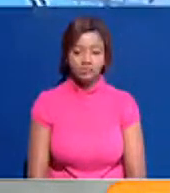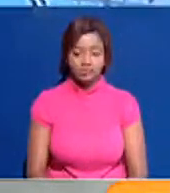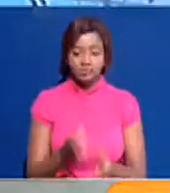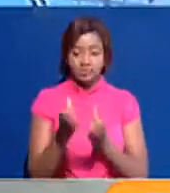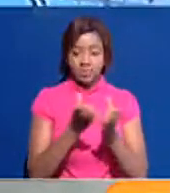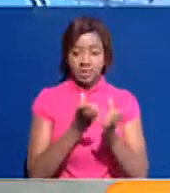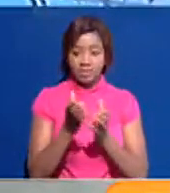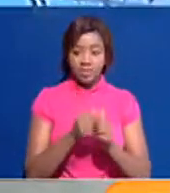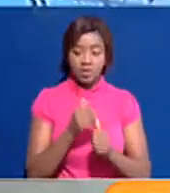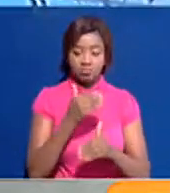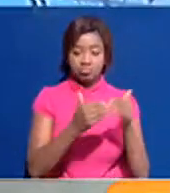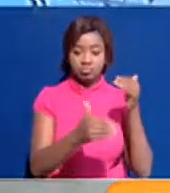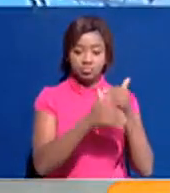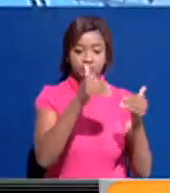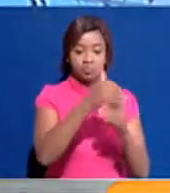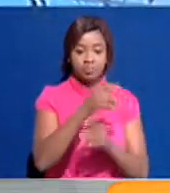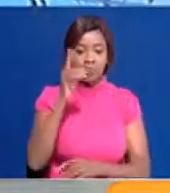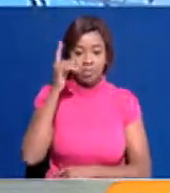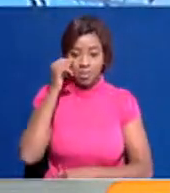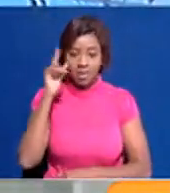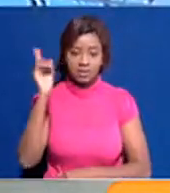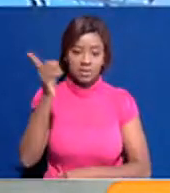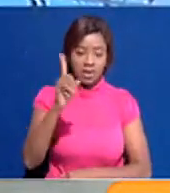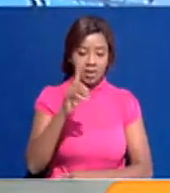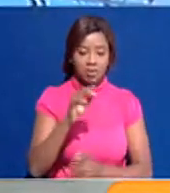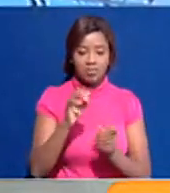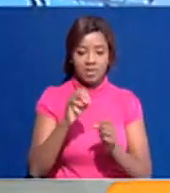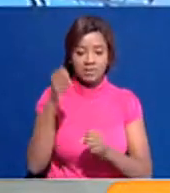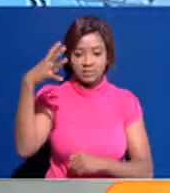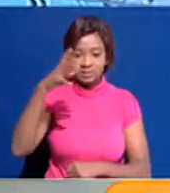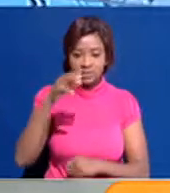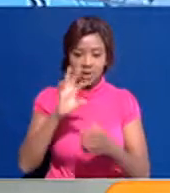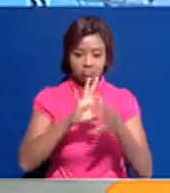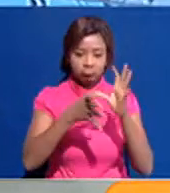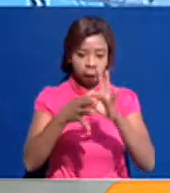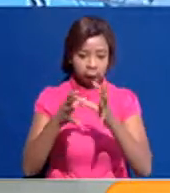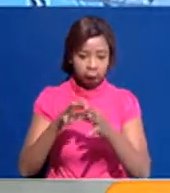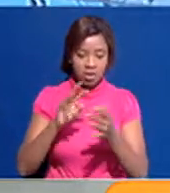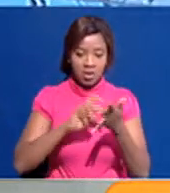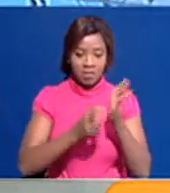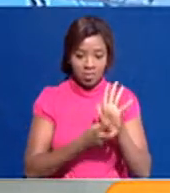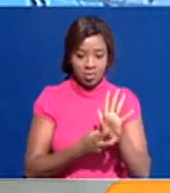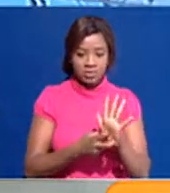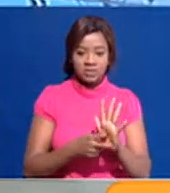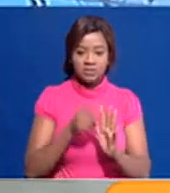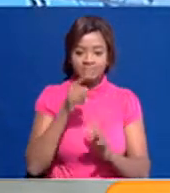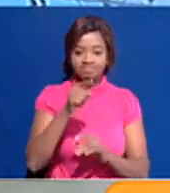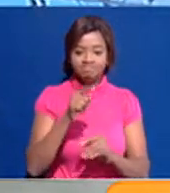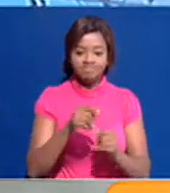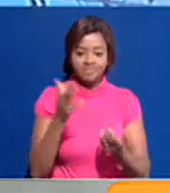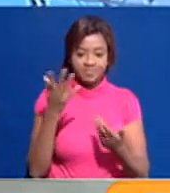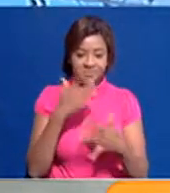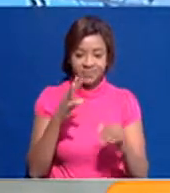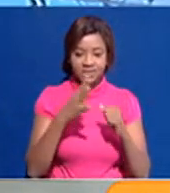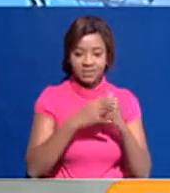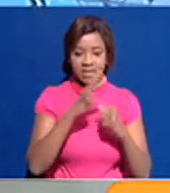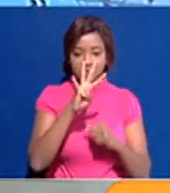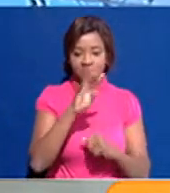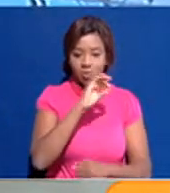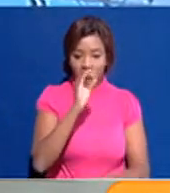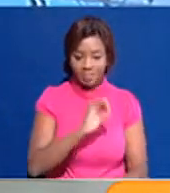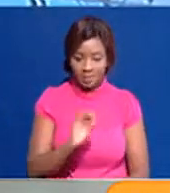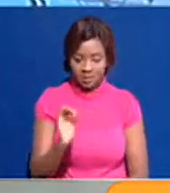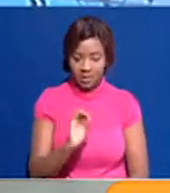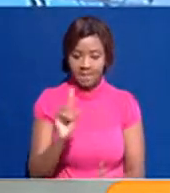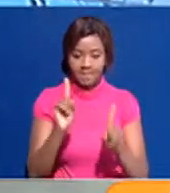Business now, the construction of Mombasa Nairobi transmission project at Mariakani Power Supply Substation is 94% complete. Energy